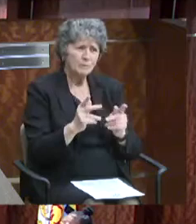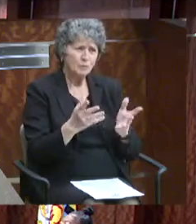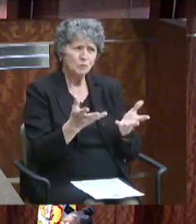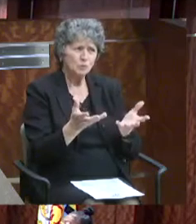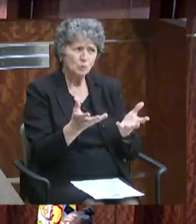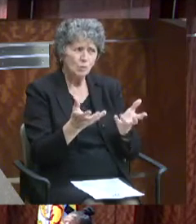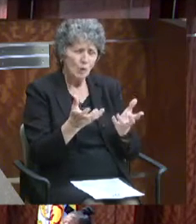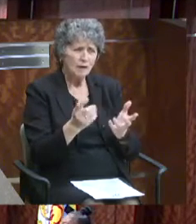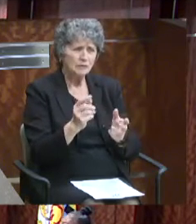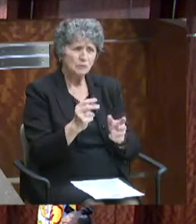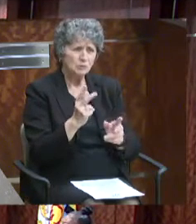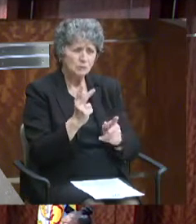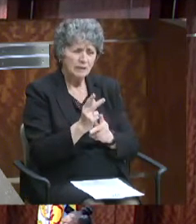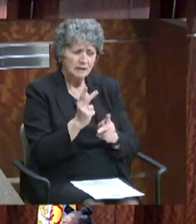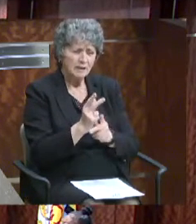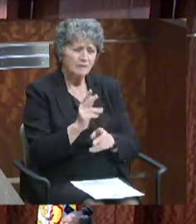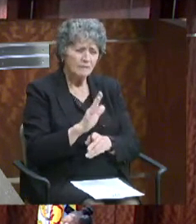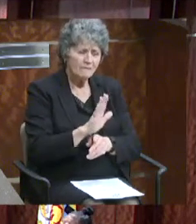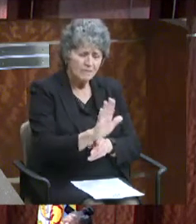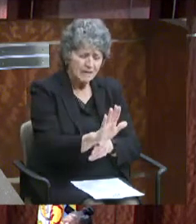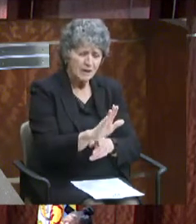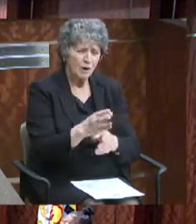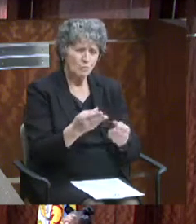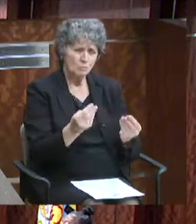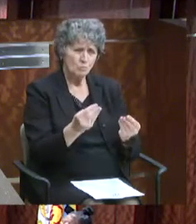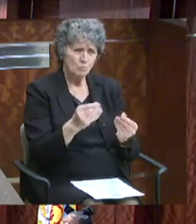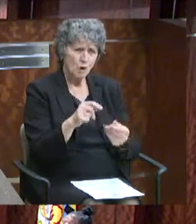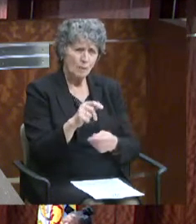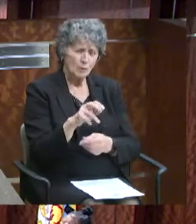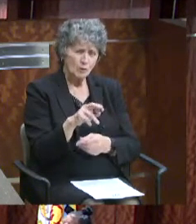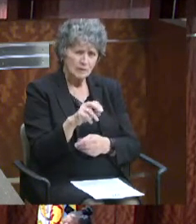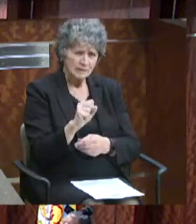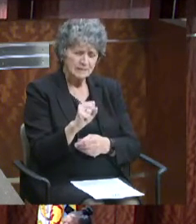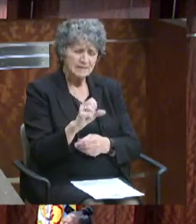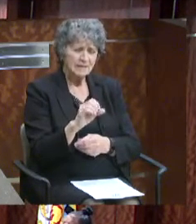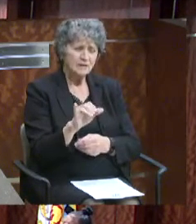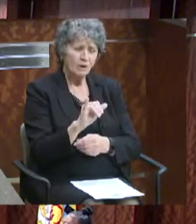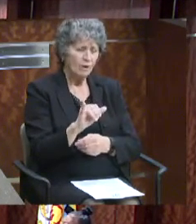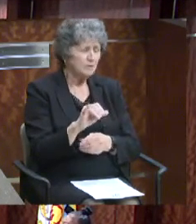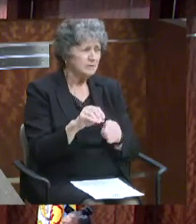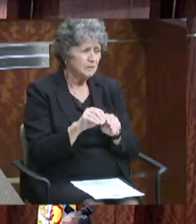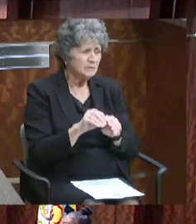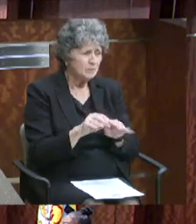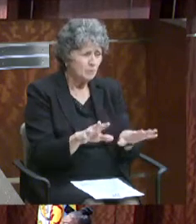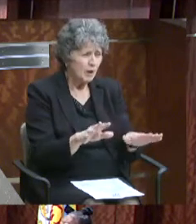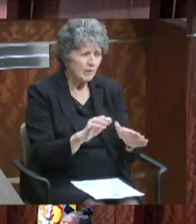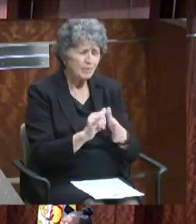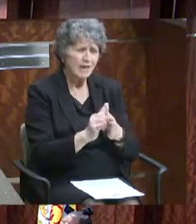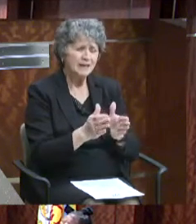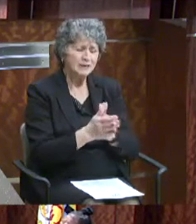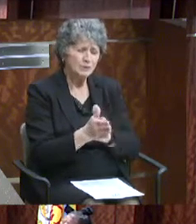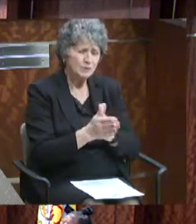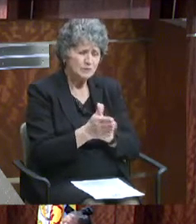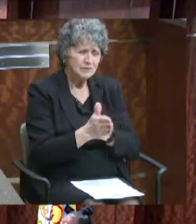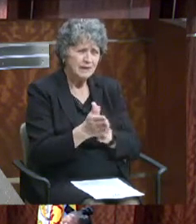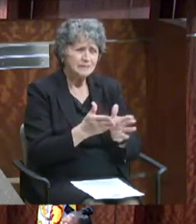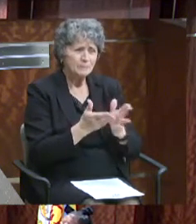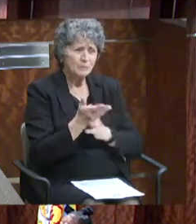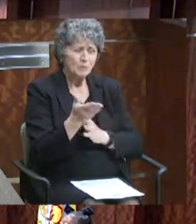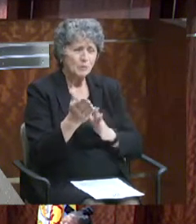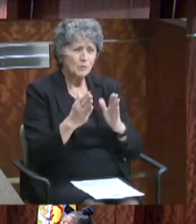to take care of their own properties and also spread that momentum throughout the